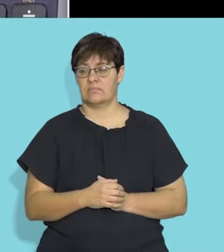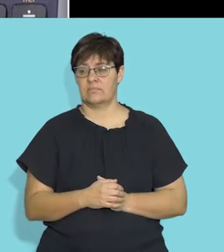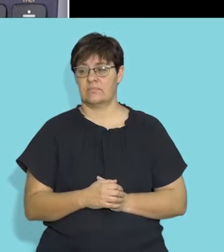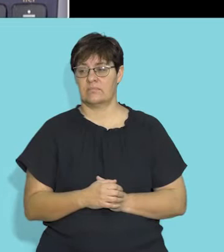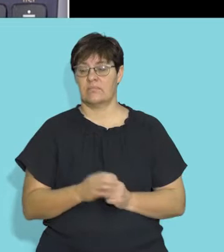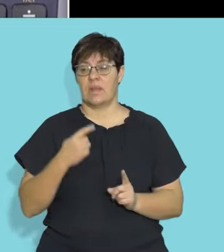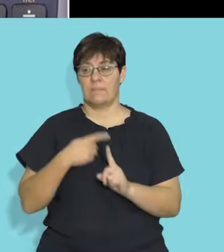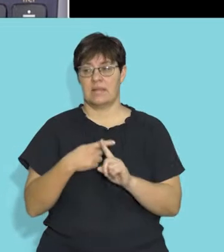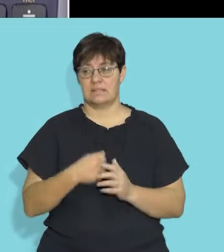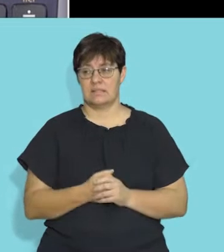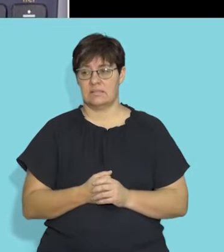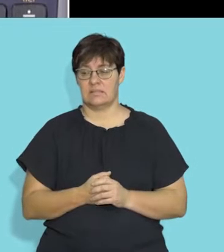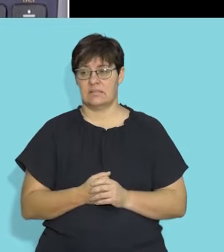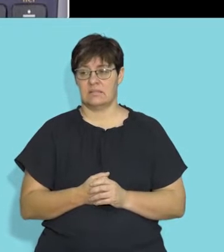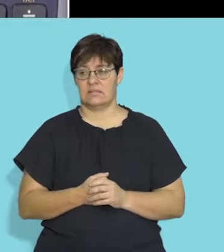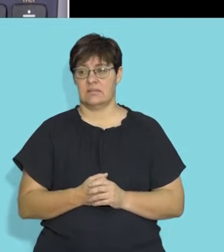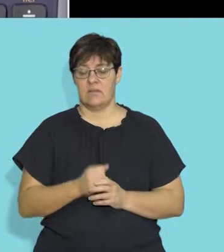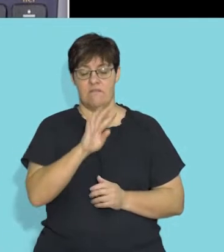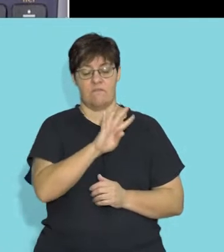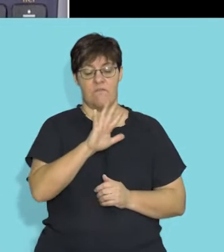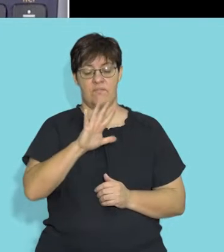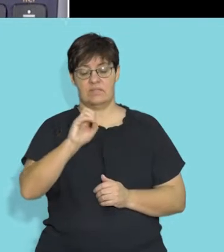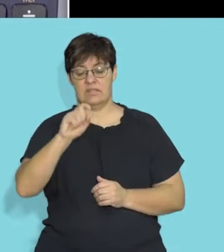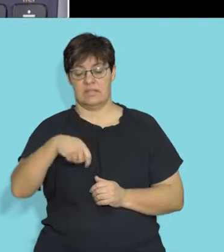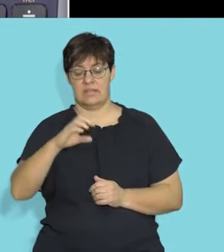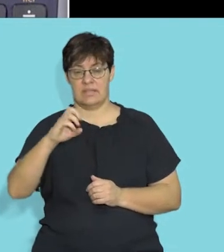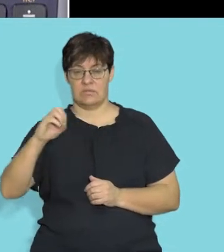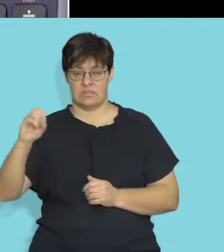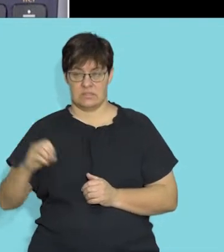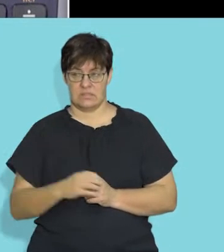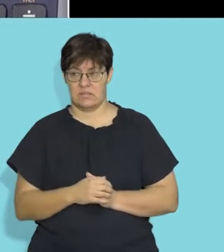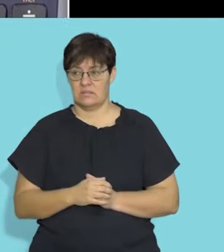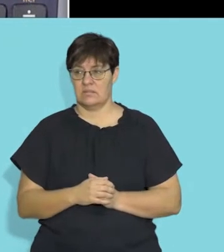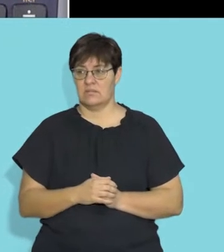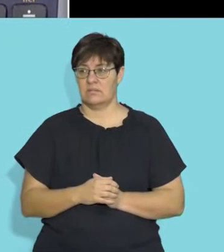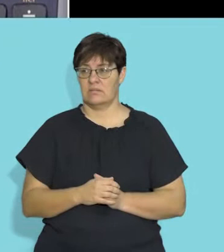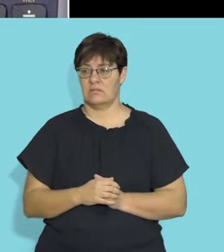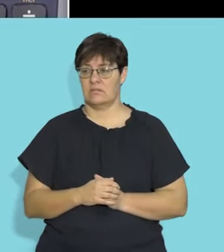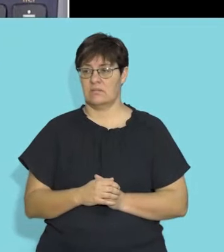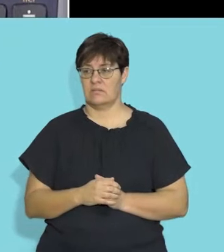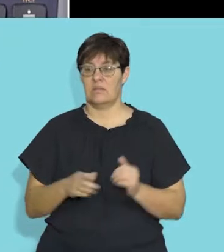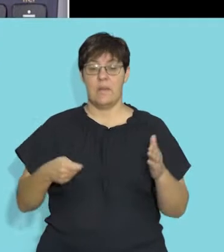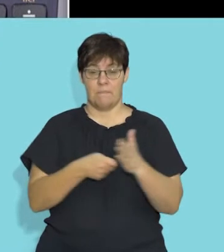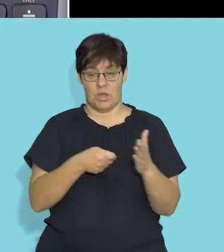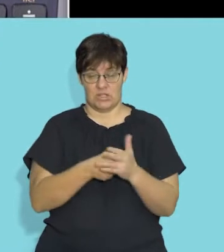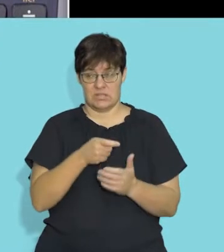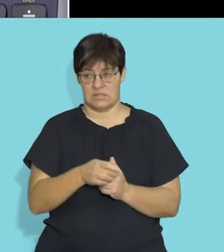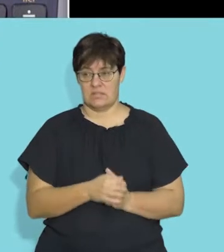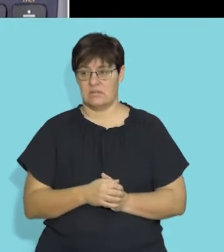Okay, plus the 450,000, which was my